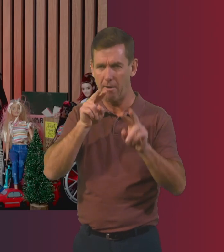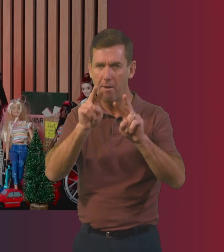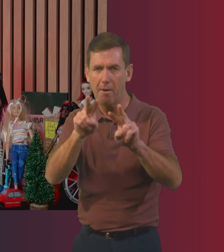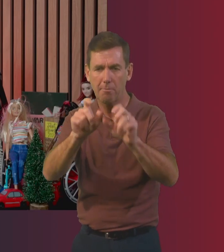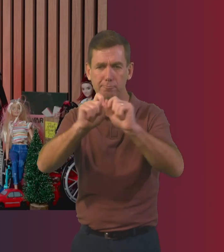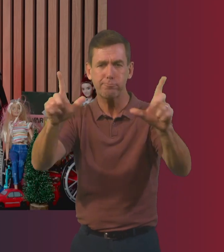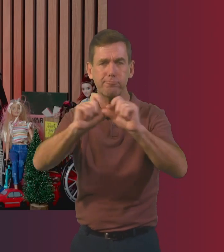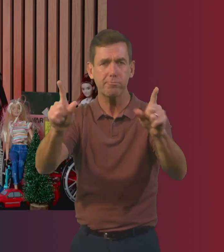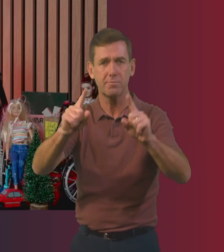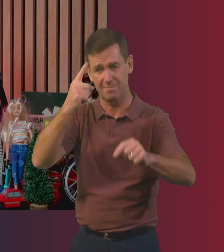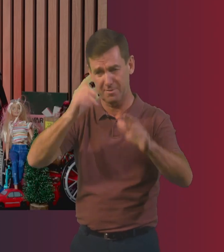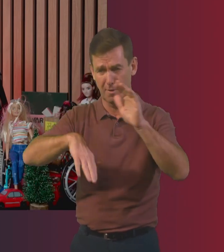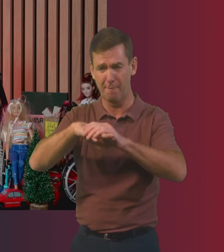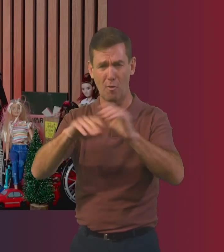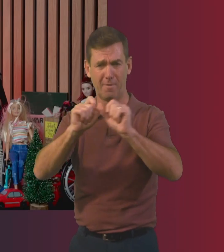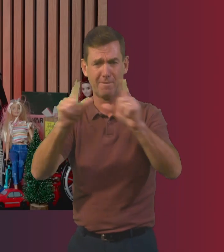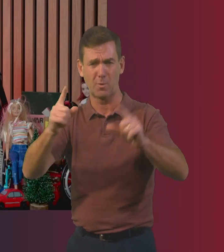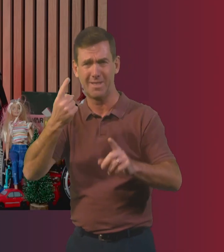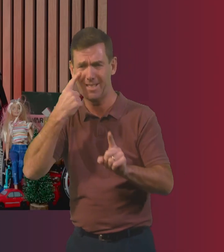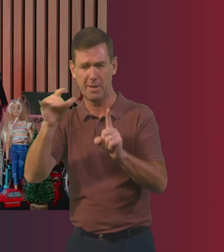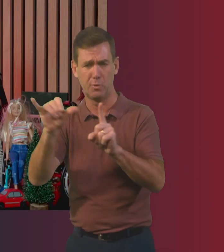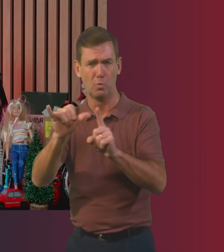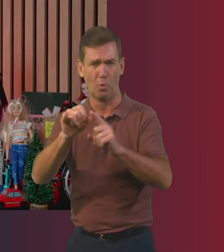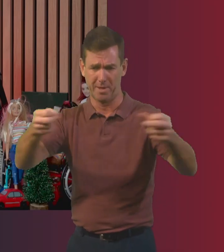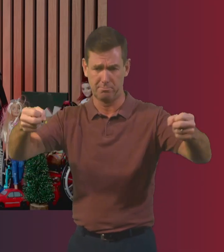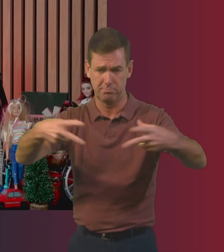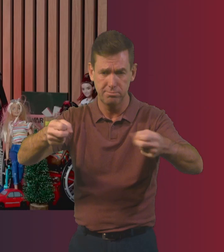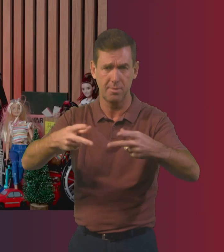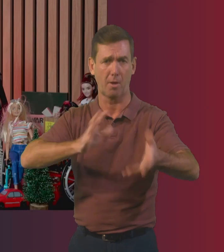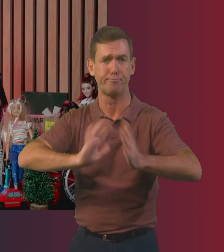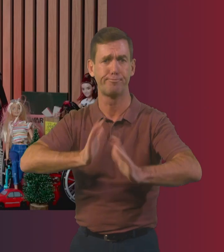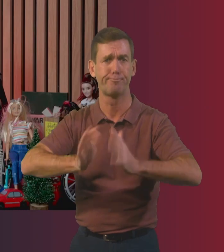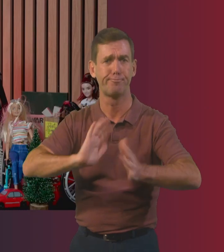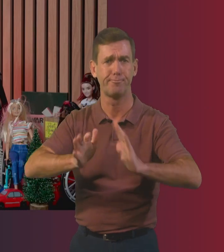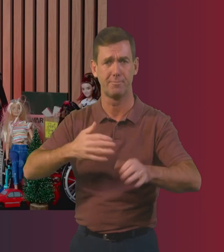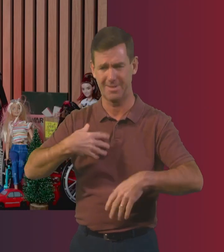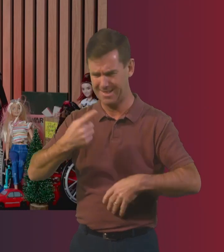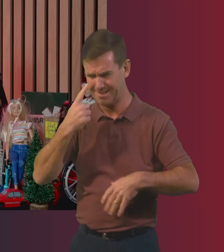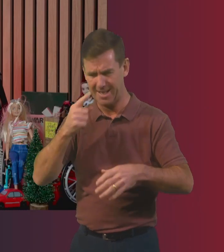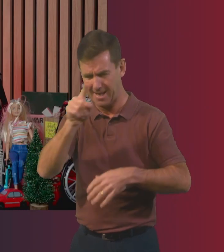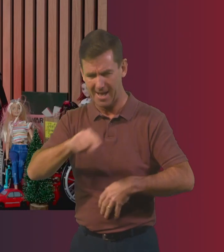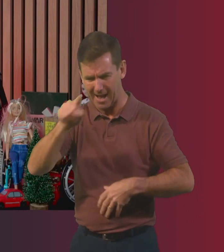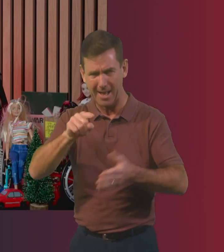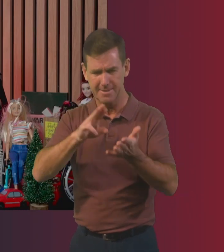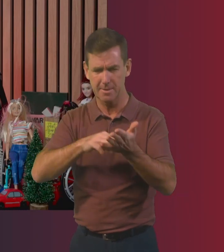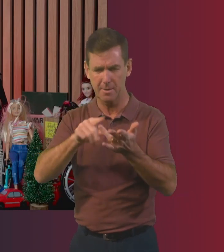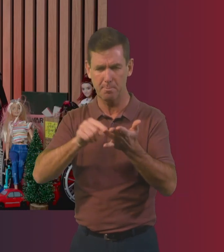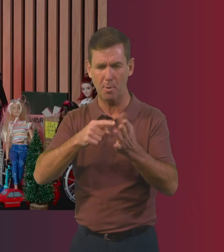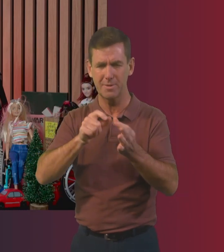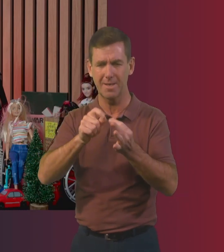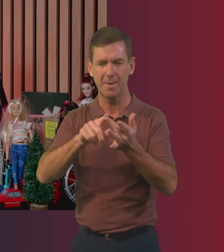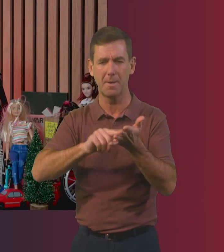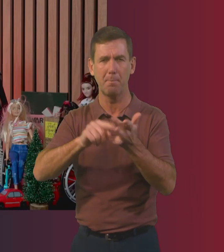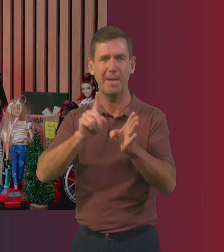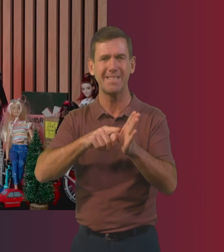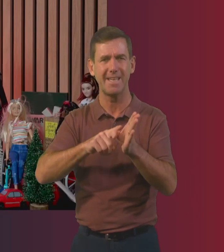the full video on YouTube with captions and BSL. You can find us on at Motability Lifestyle Magazine. Finally, if